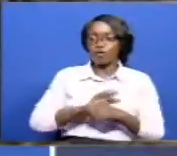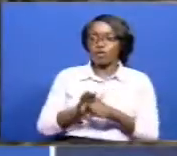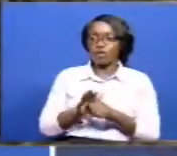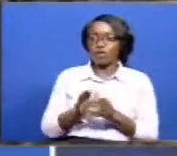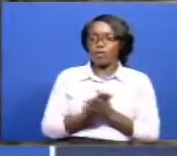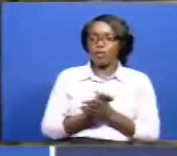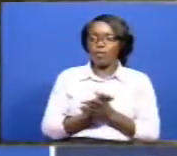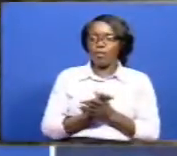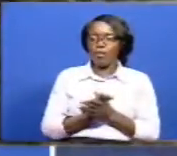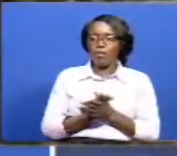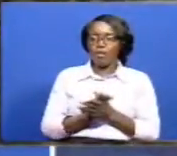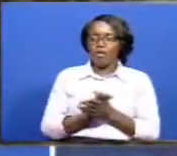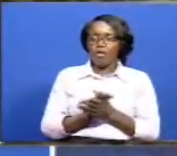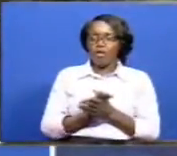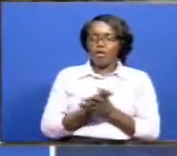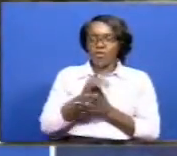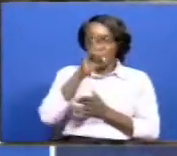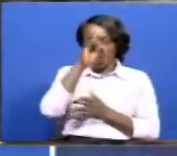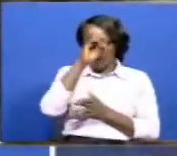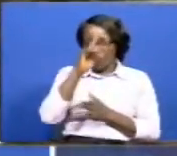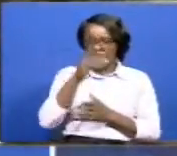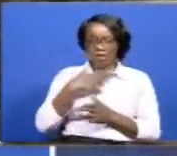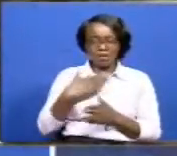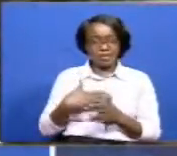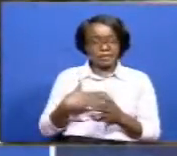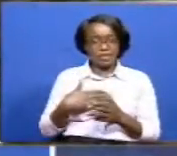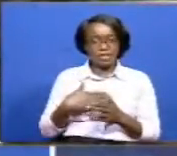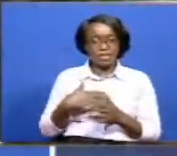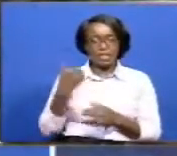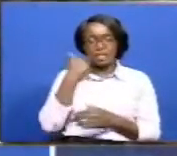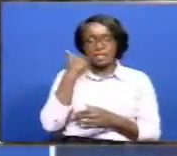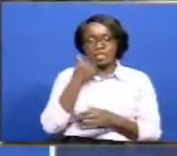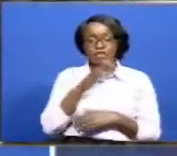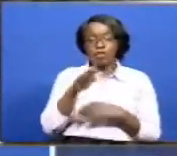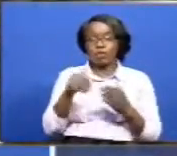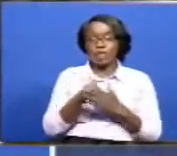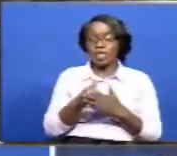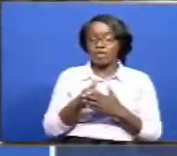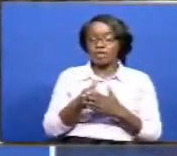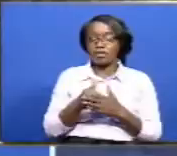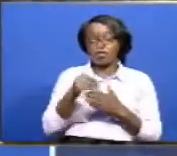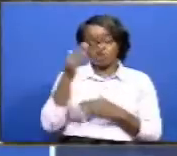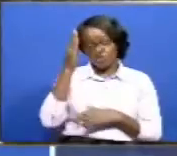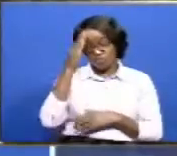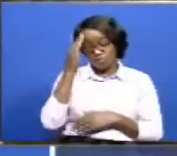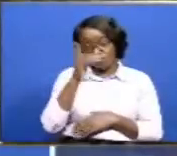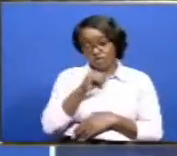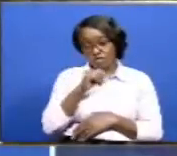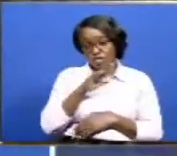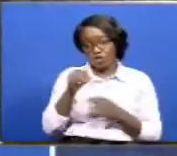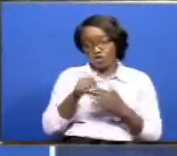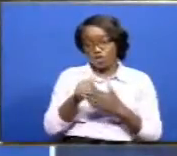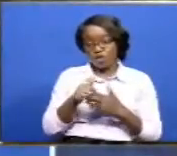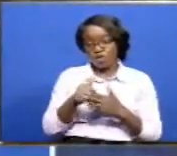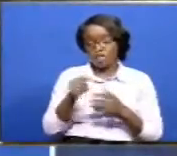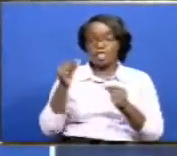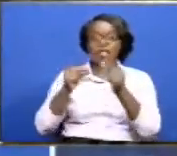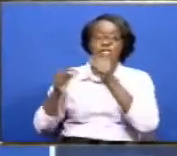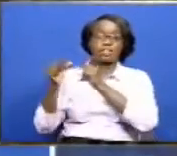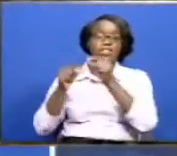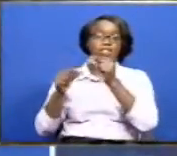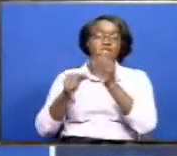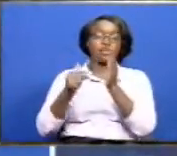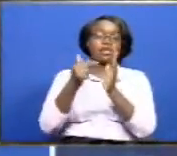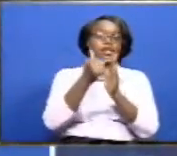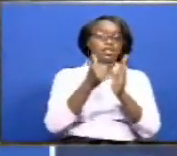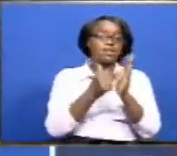for severe COVID disease are well known to us. And this is now our own locally generated data,